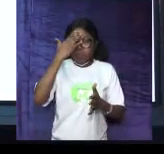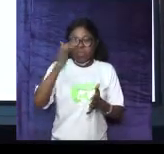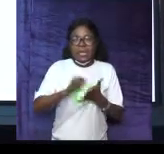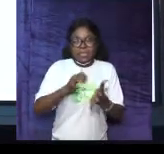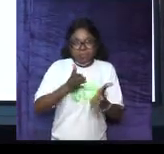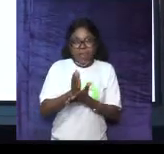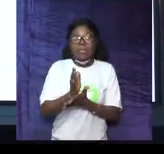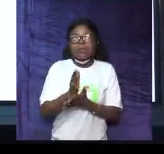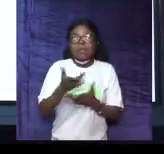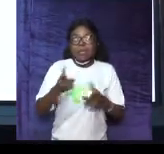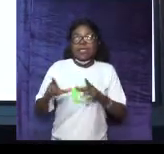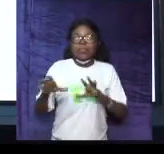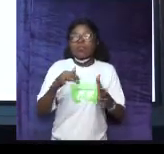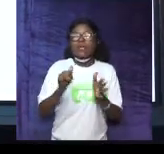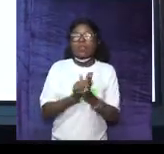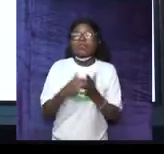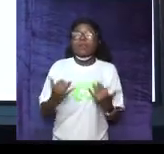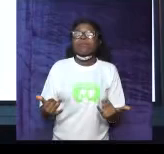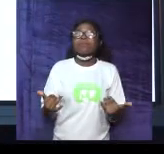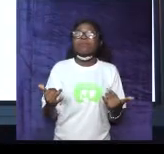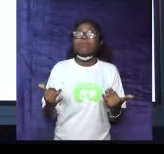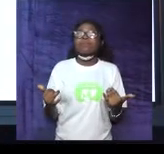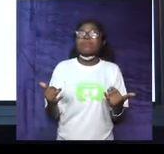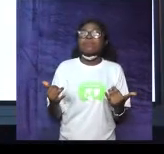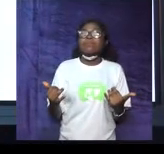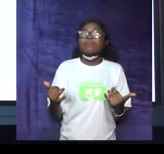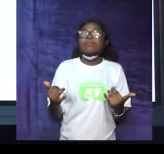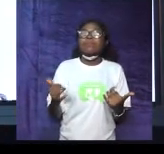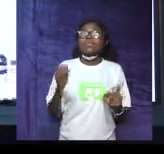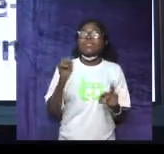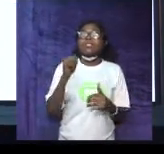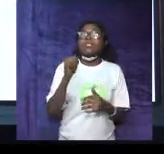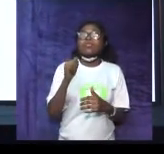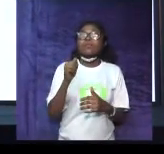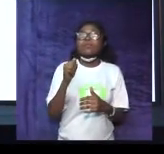fact or opinion game.